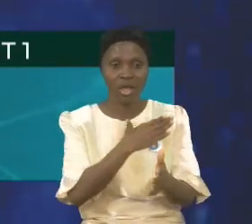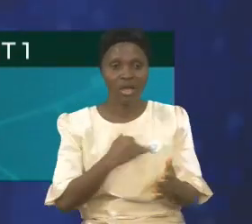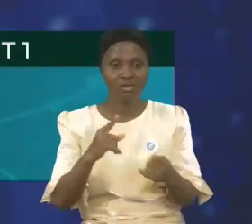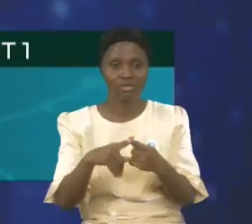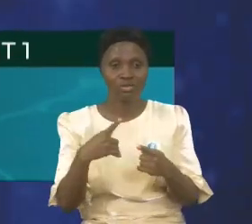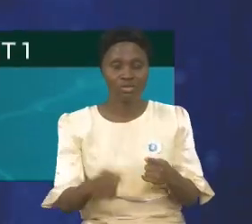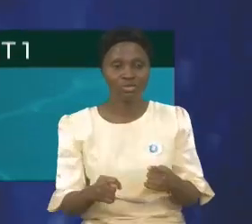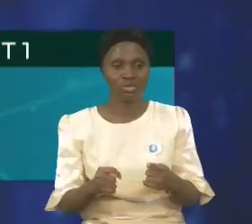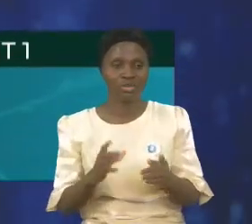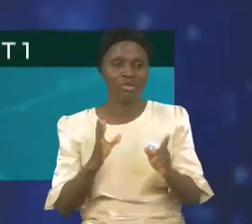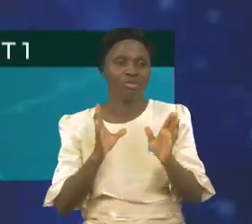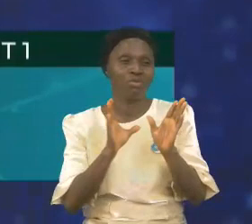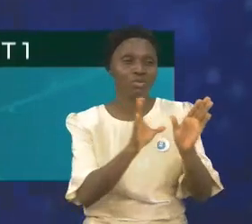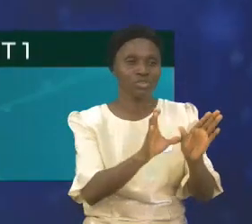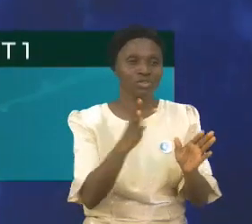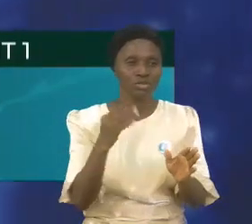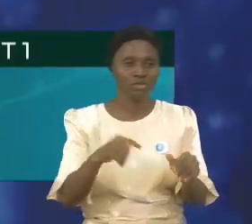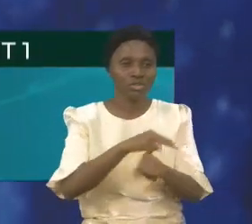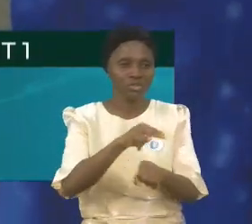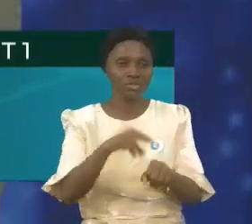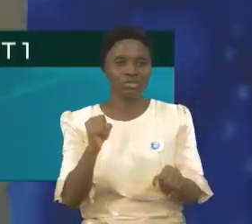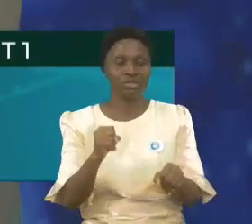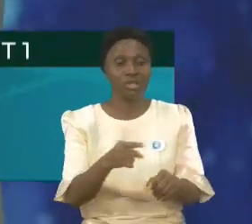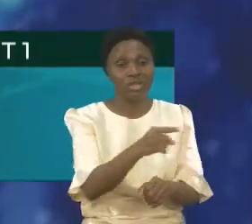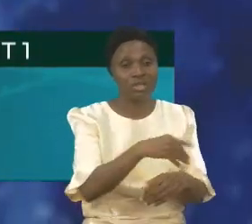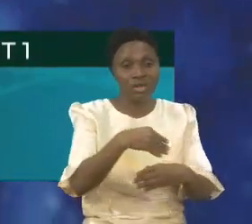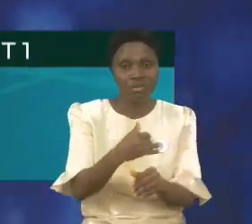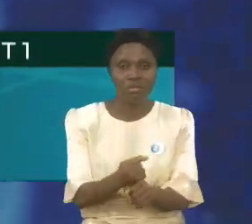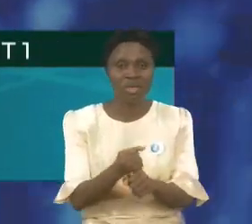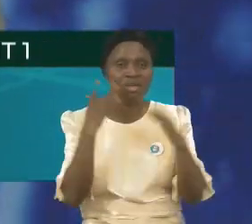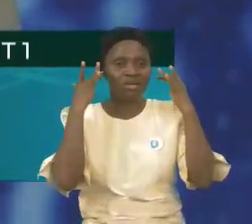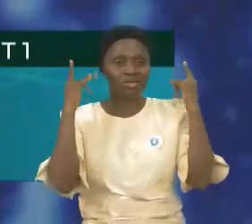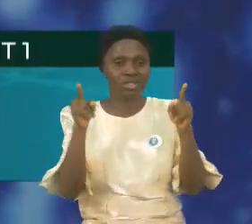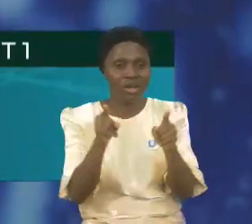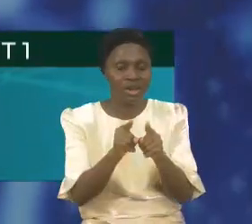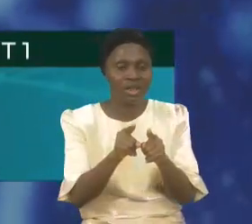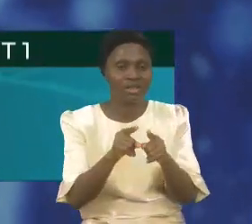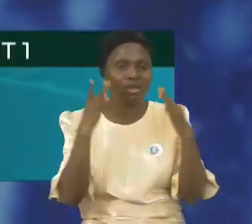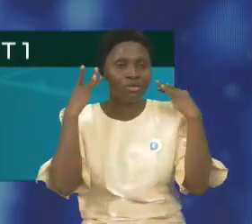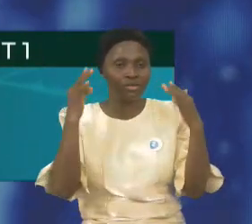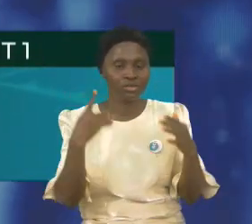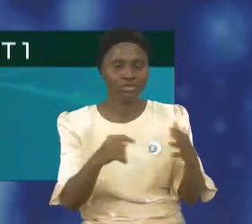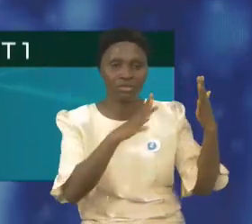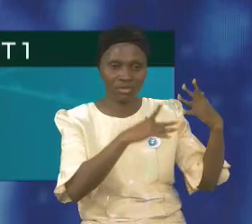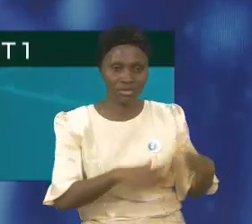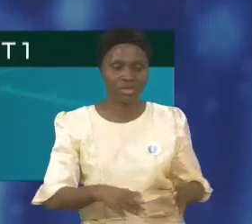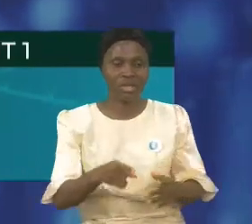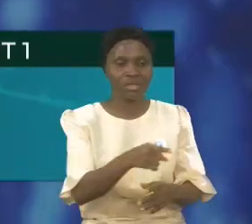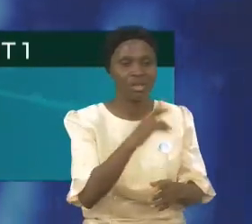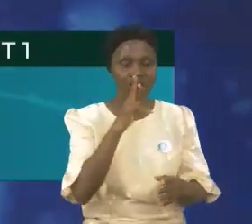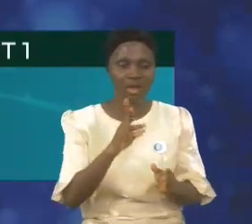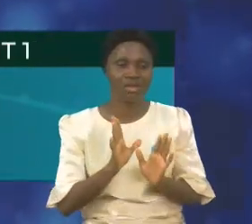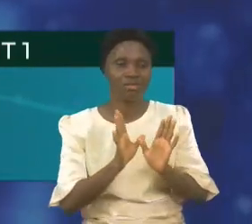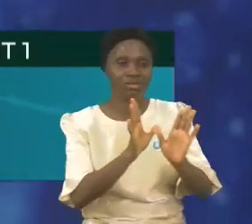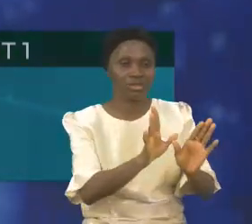the nations. They make a noise like the noise of the seas, the rushing of the nations,